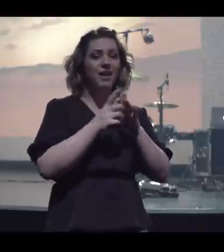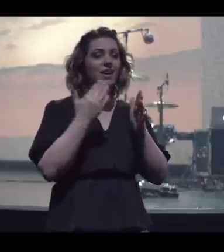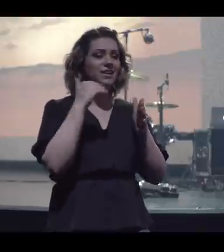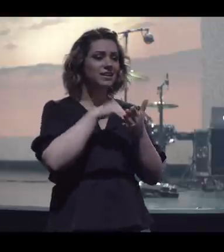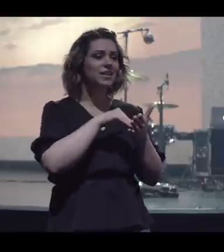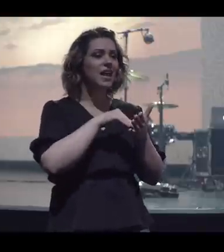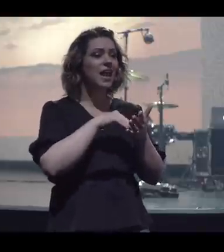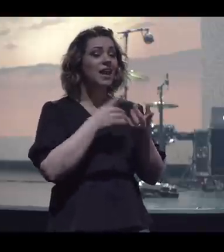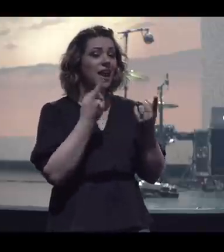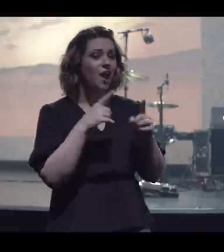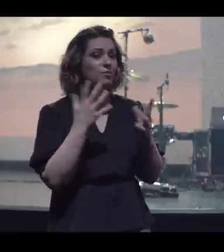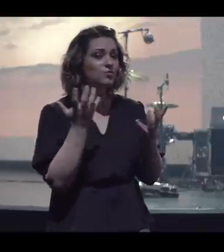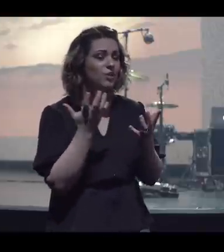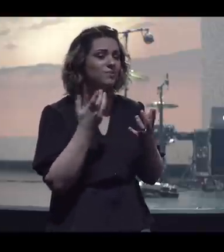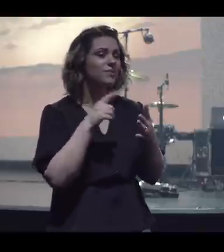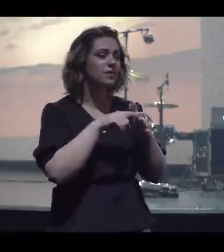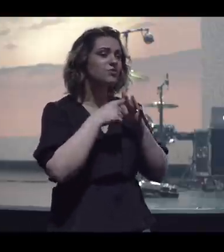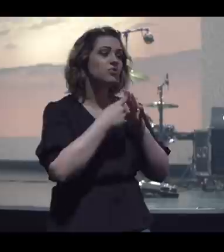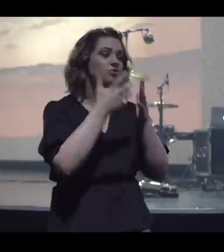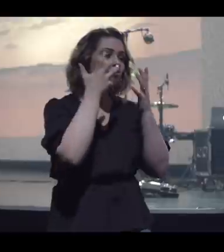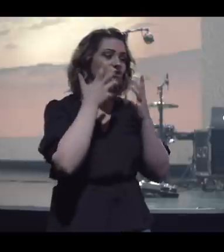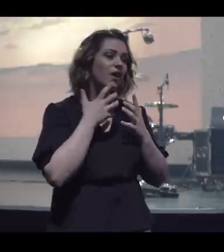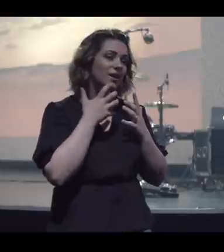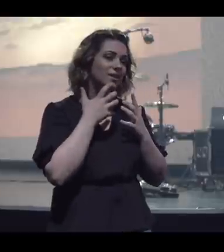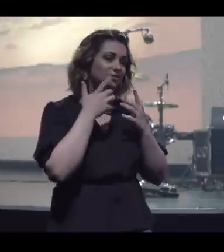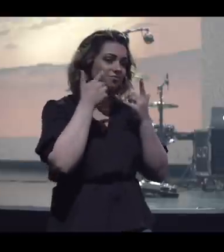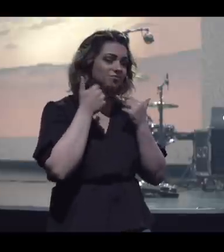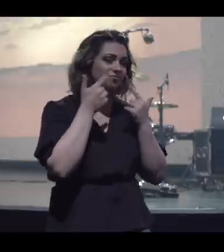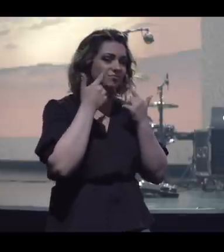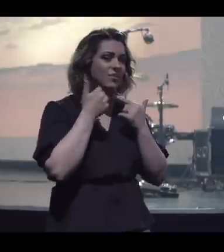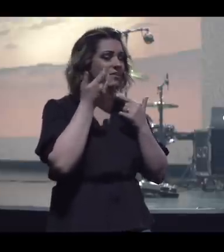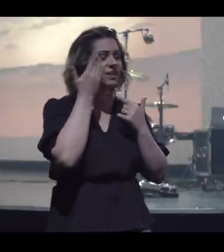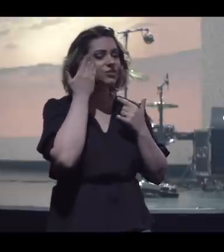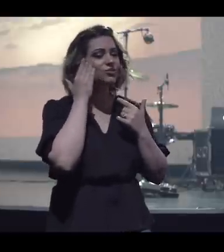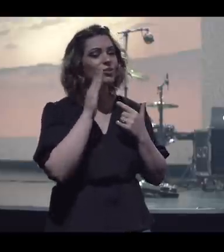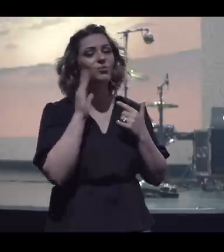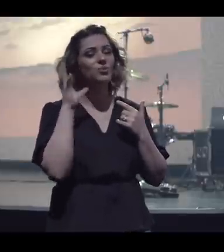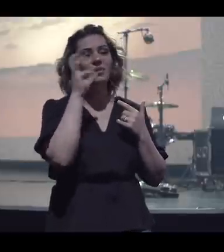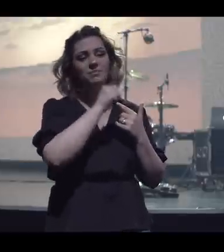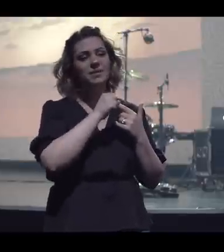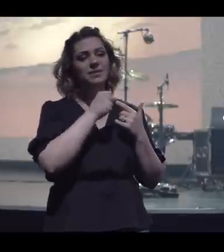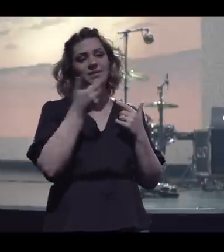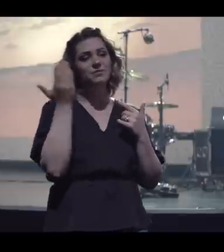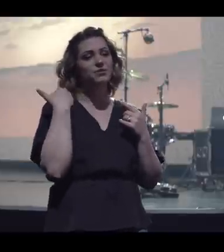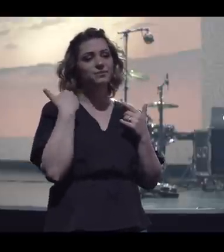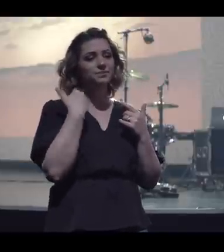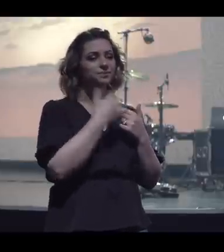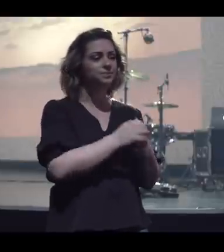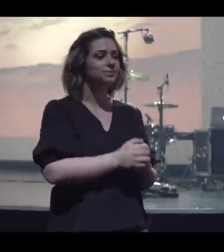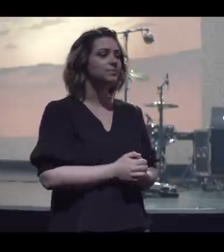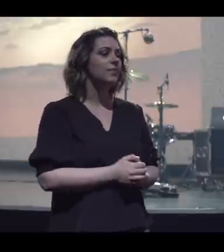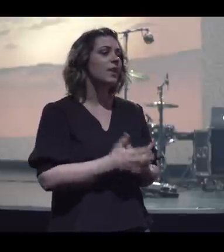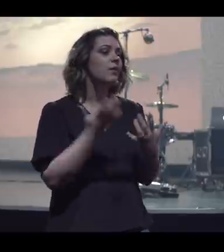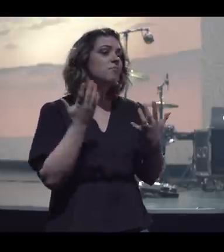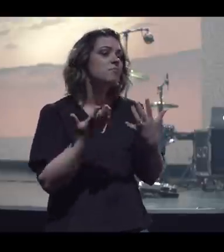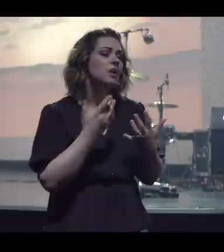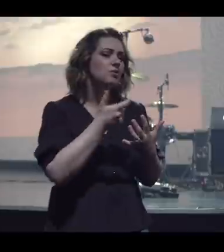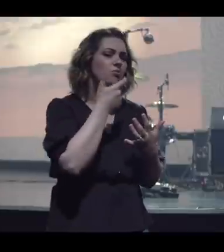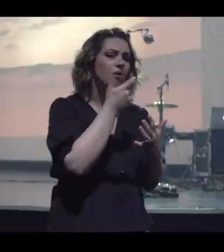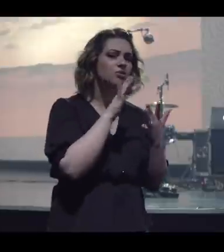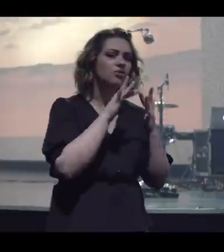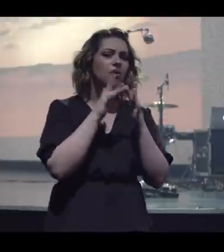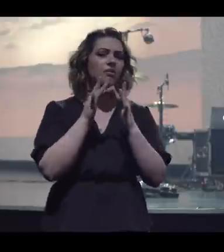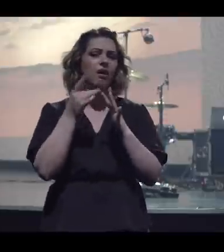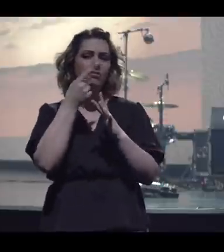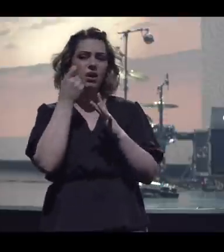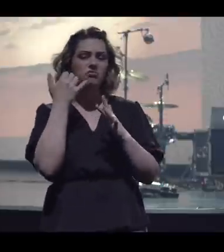tears because they don't know what they've been missing. And maybe you're watching online because you've never gone to church, any